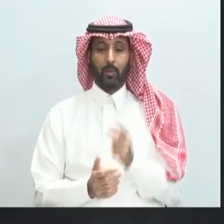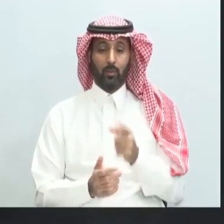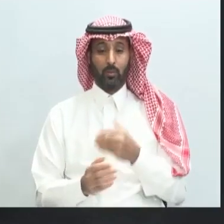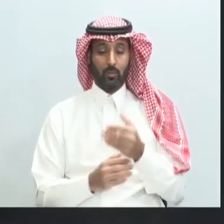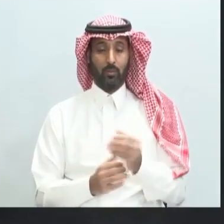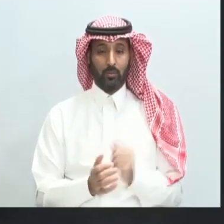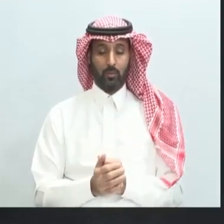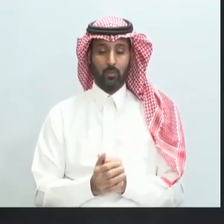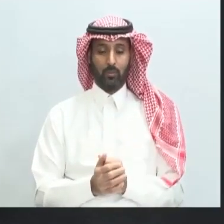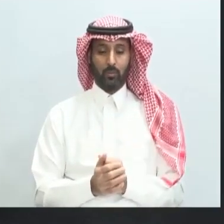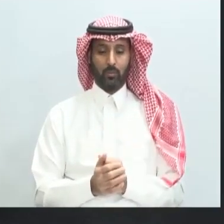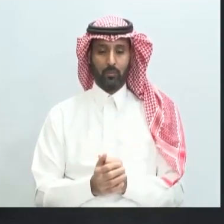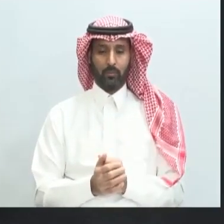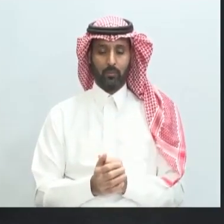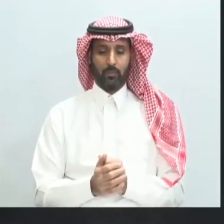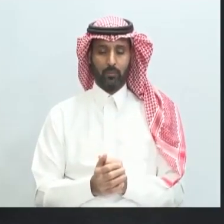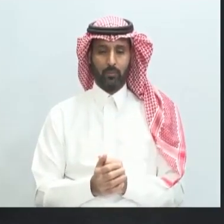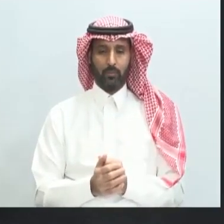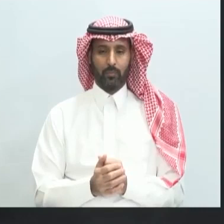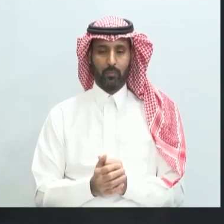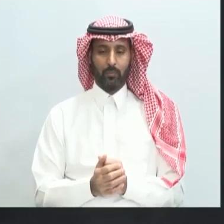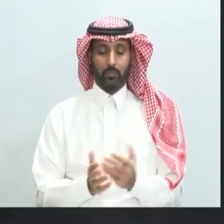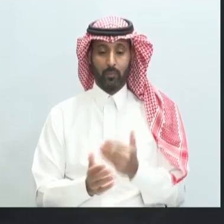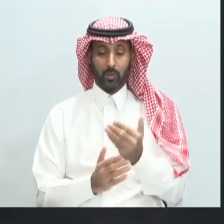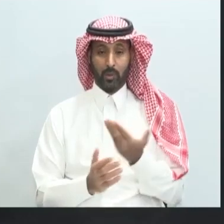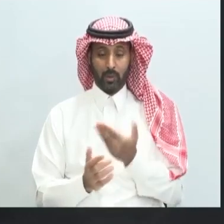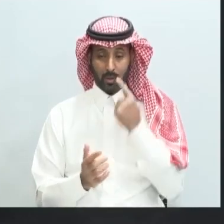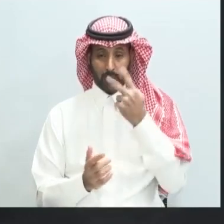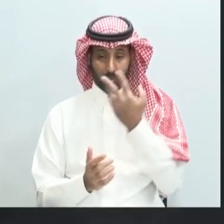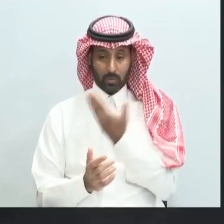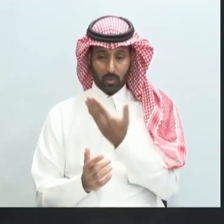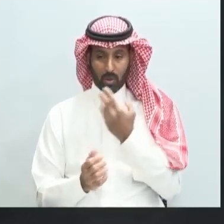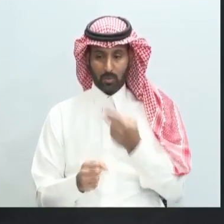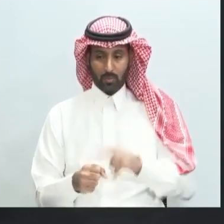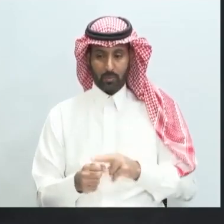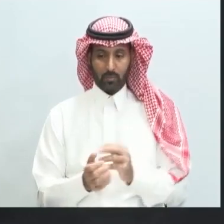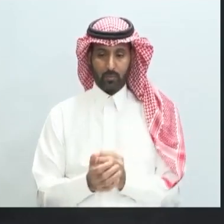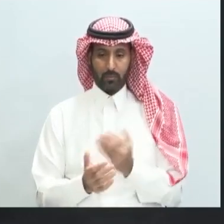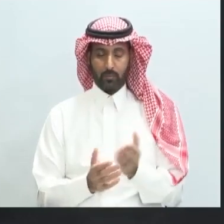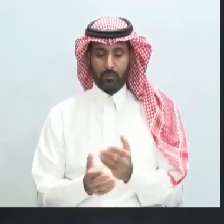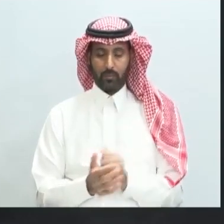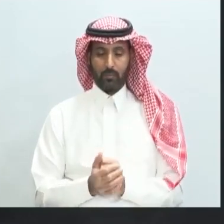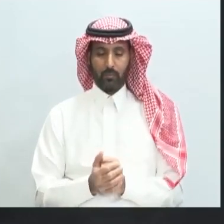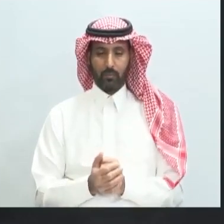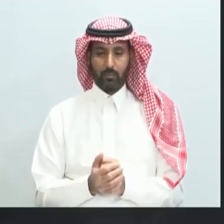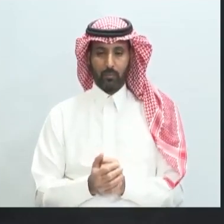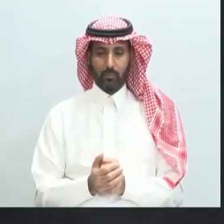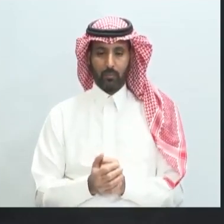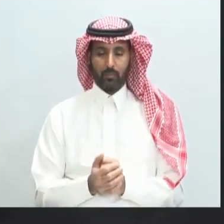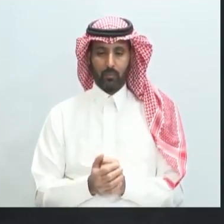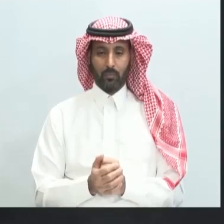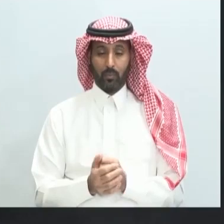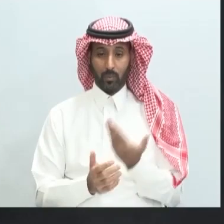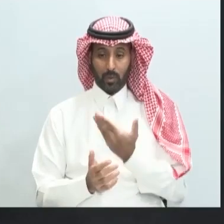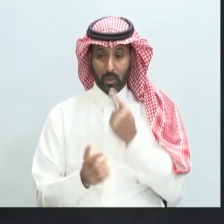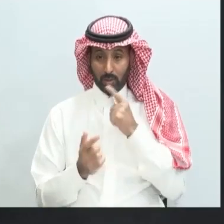now is that we're going to listen to this chant twice, and after this I'm going to read